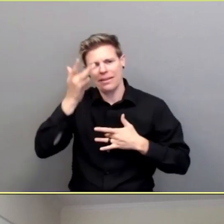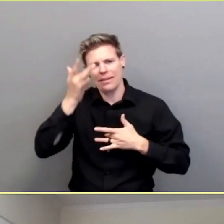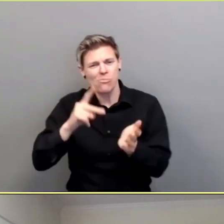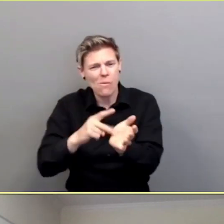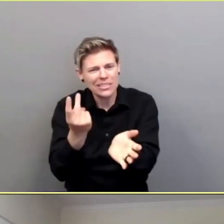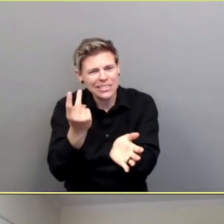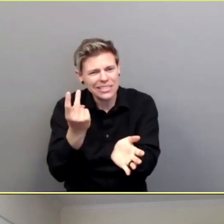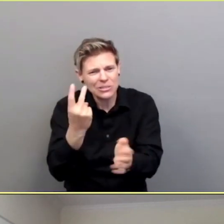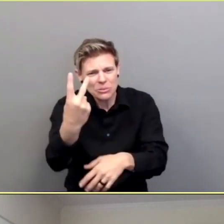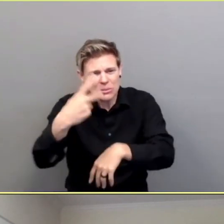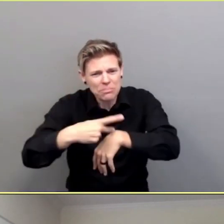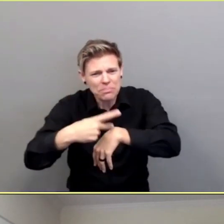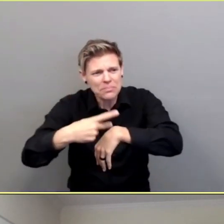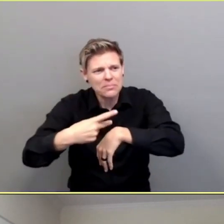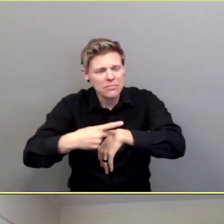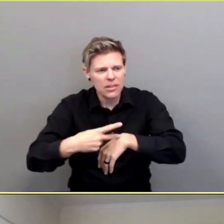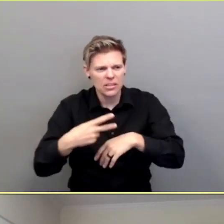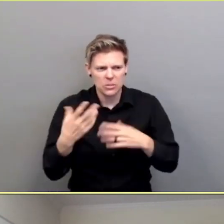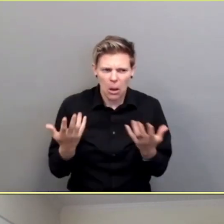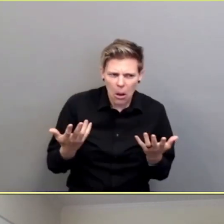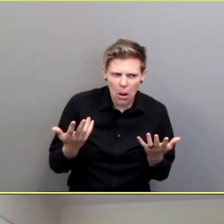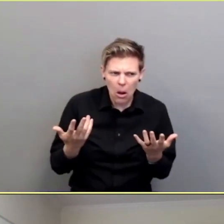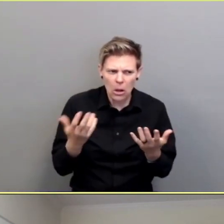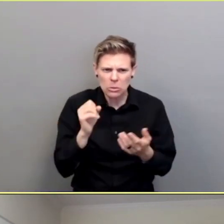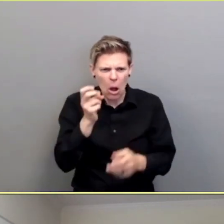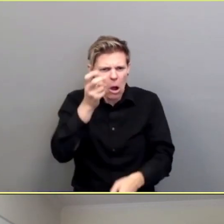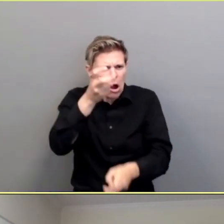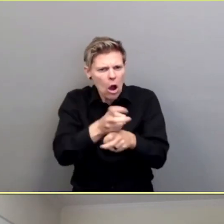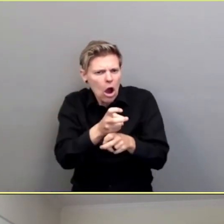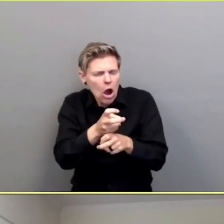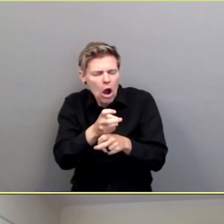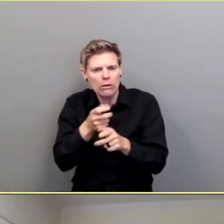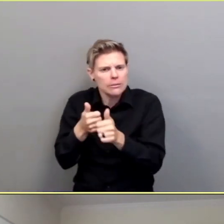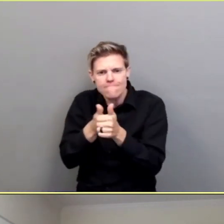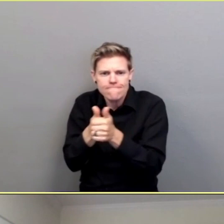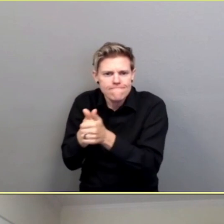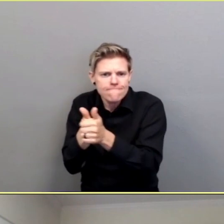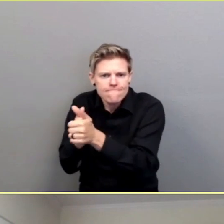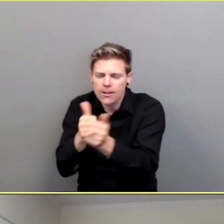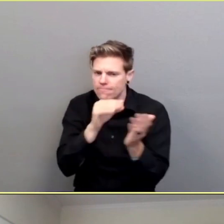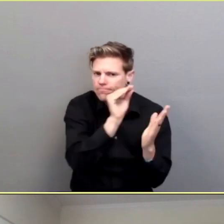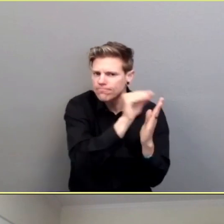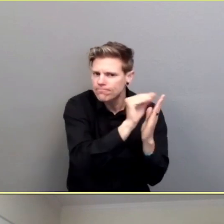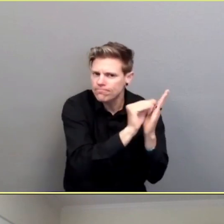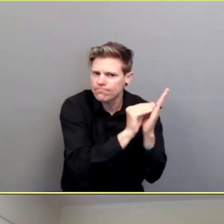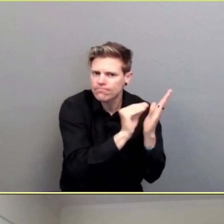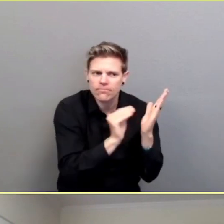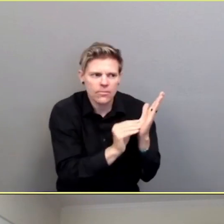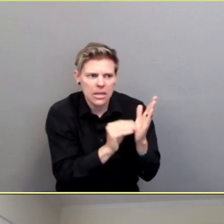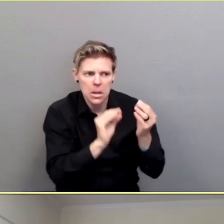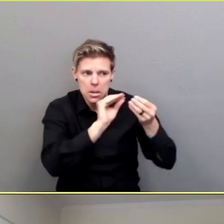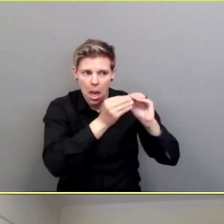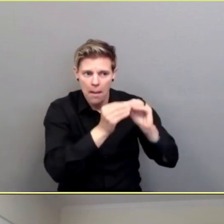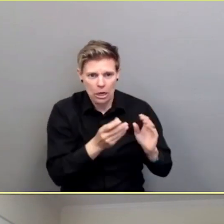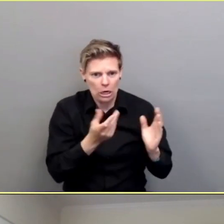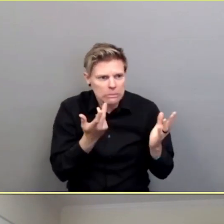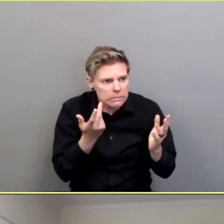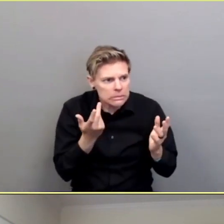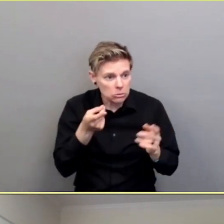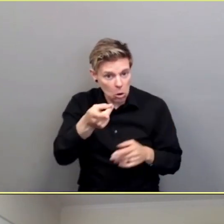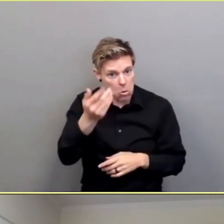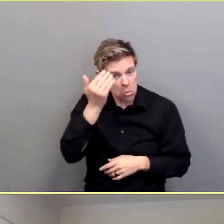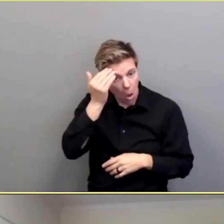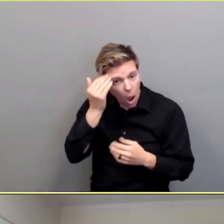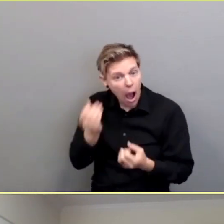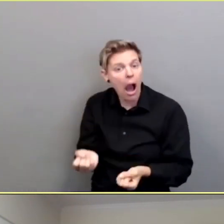I was just wondering, does the state by any chance track the number of sort of double infections out there? And is there a number maybe